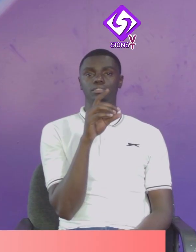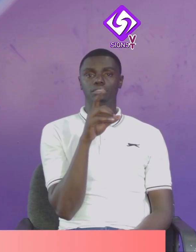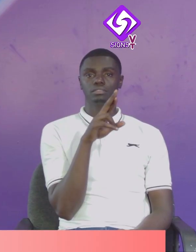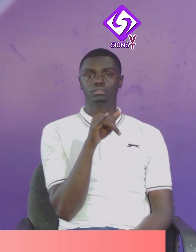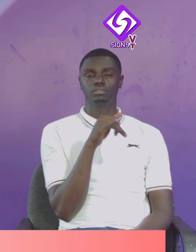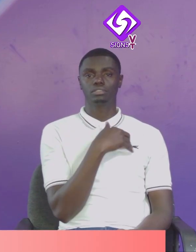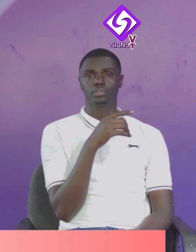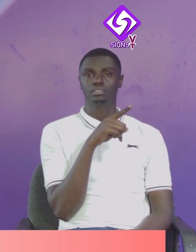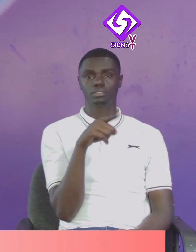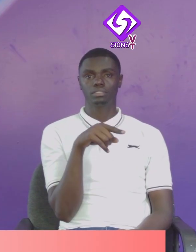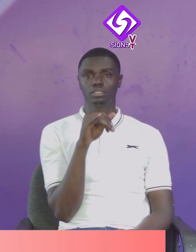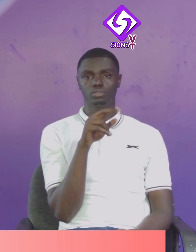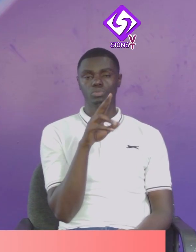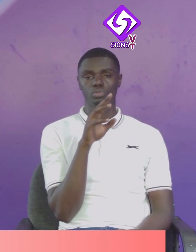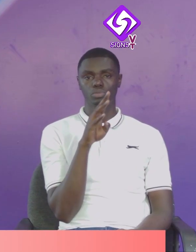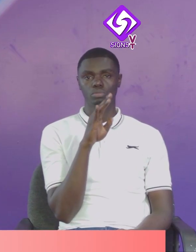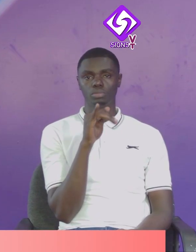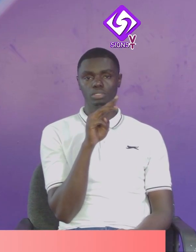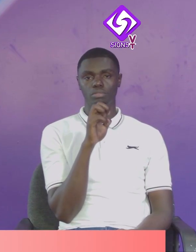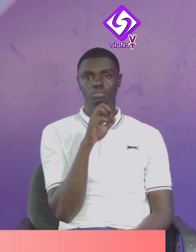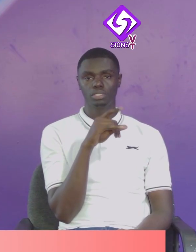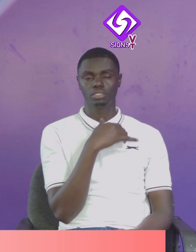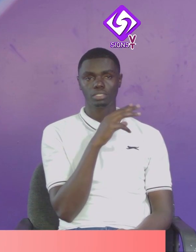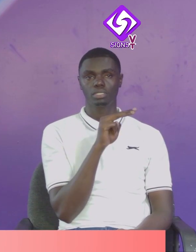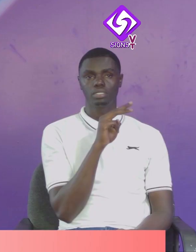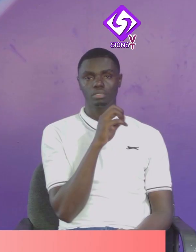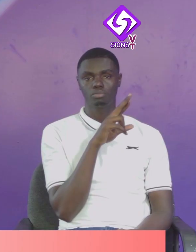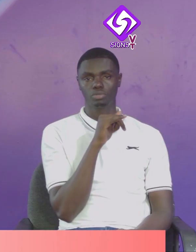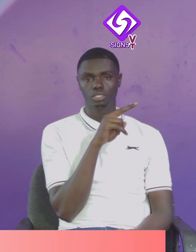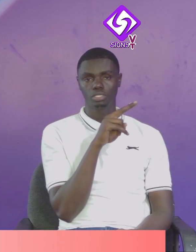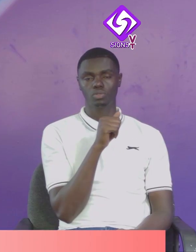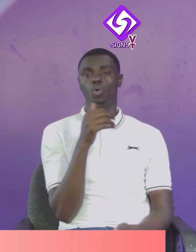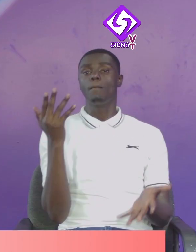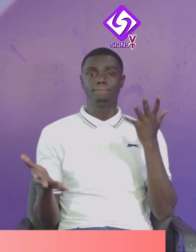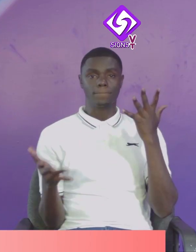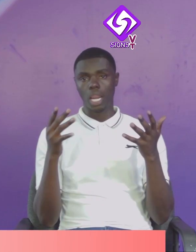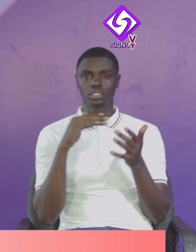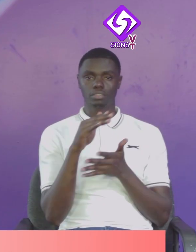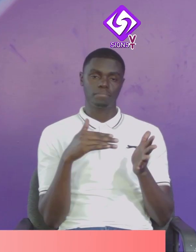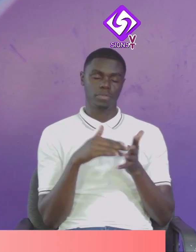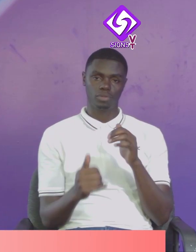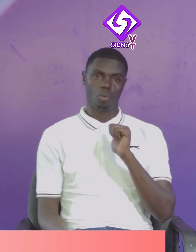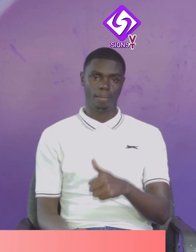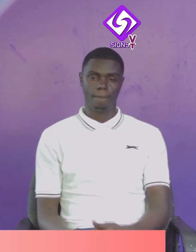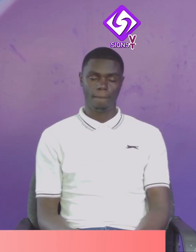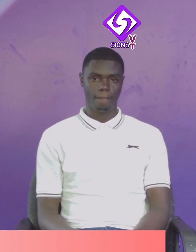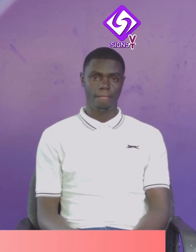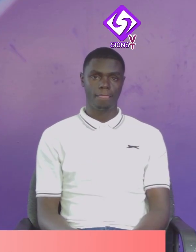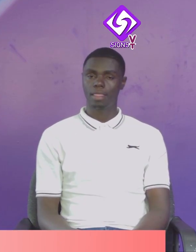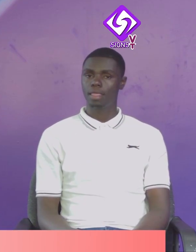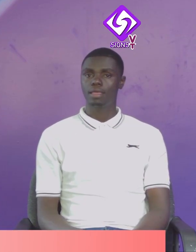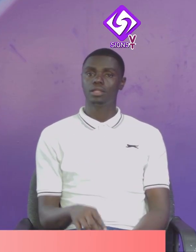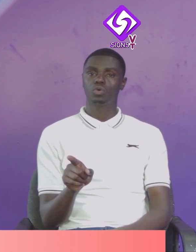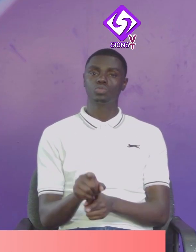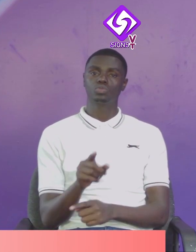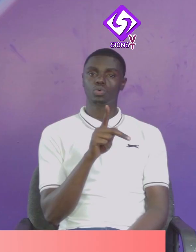Zubimendi and Merino. also Merino in that midfield, they are looking so balanced. Right. Yeah, especially not forgetting Cucurella